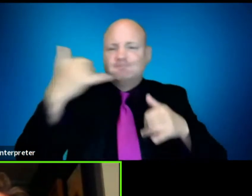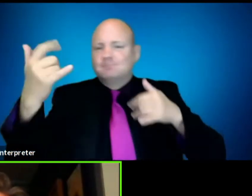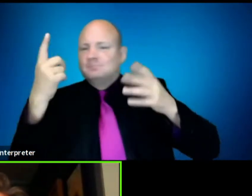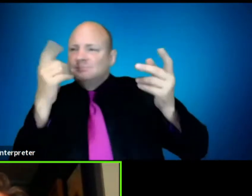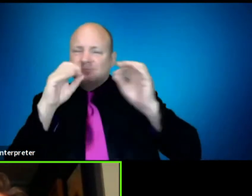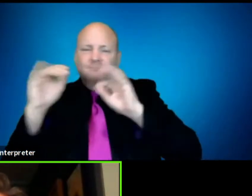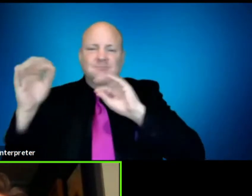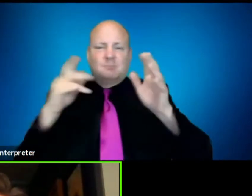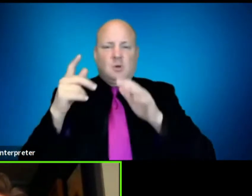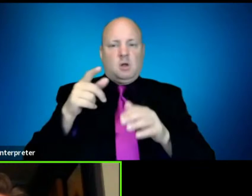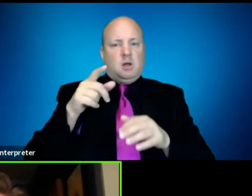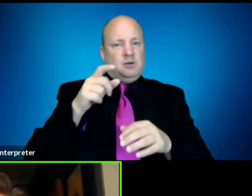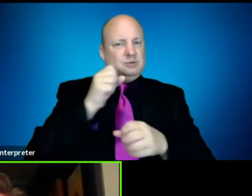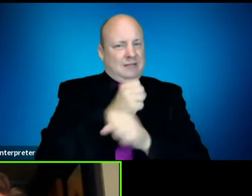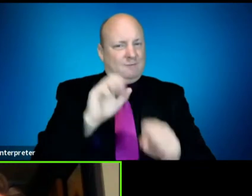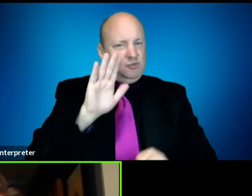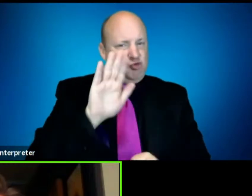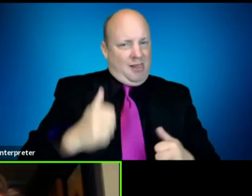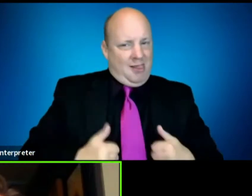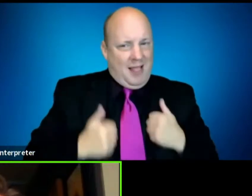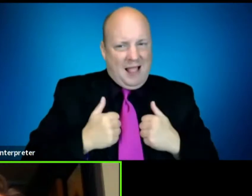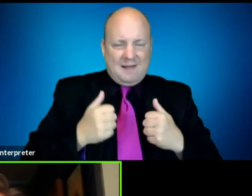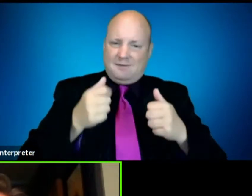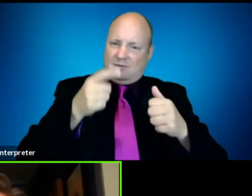get through this and we can combat the tragedy.